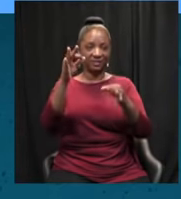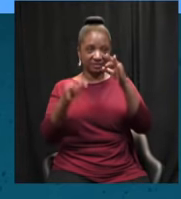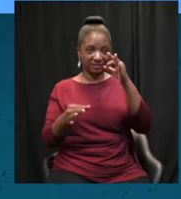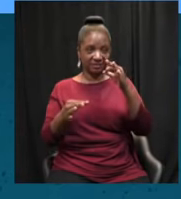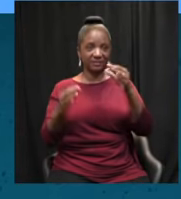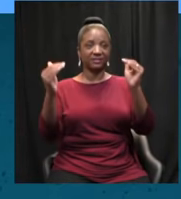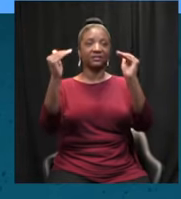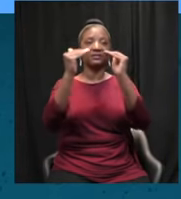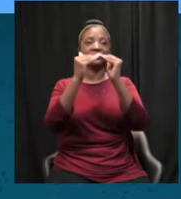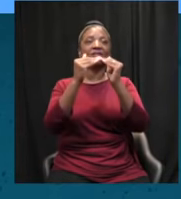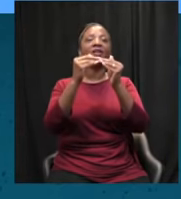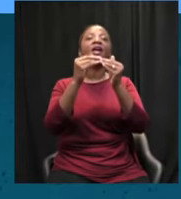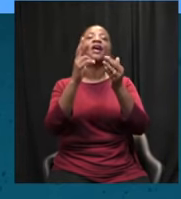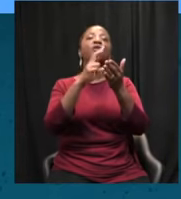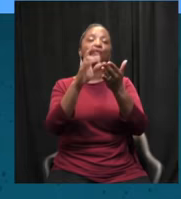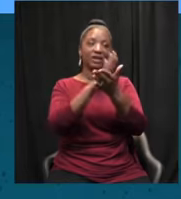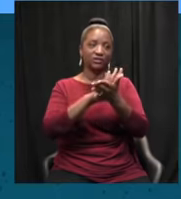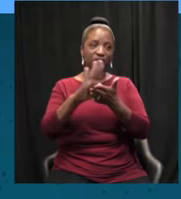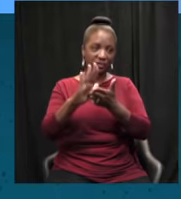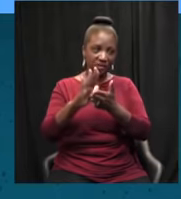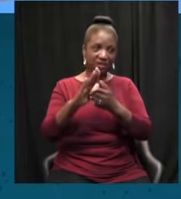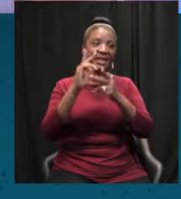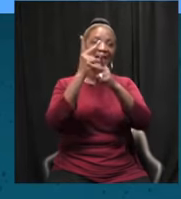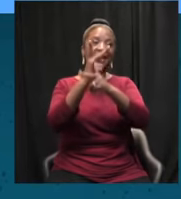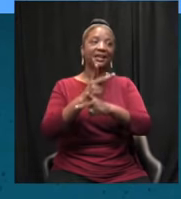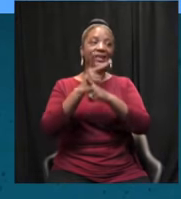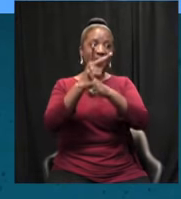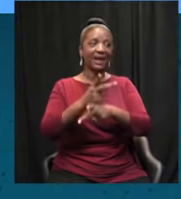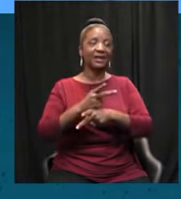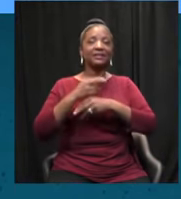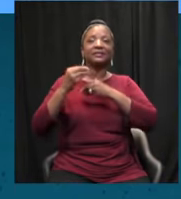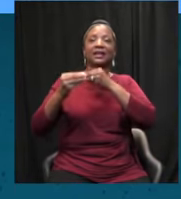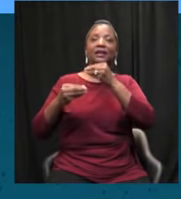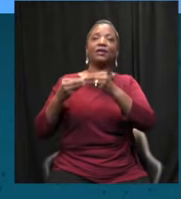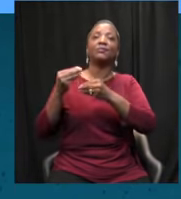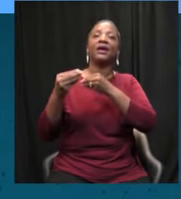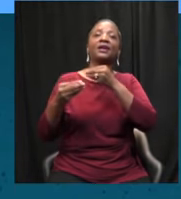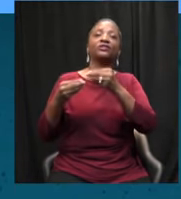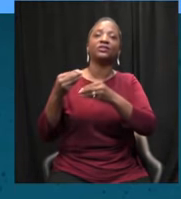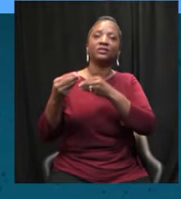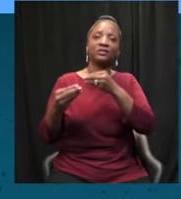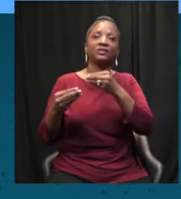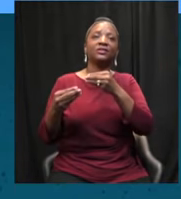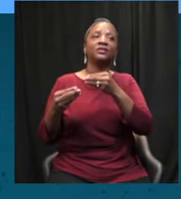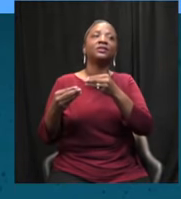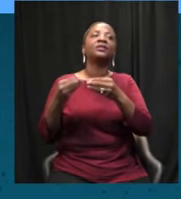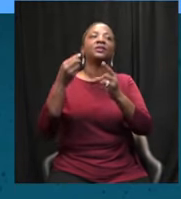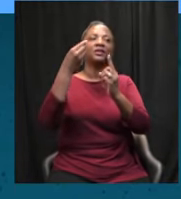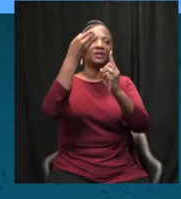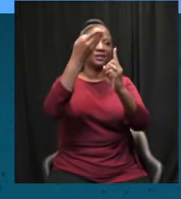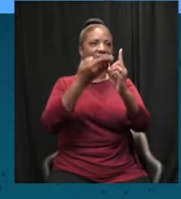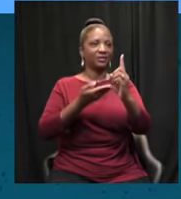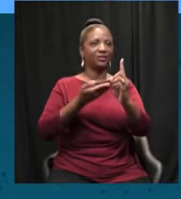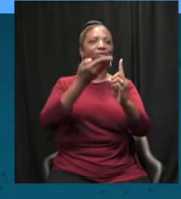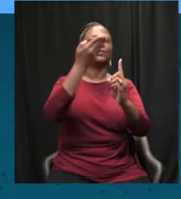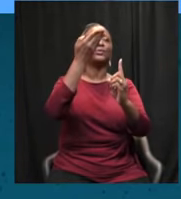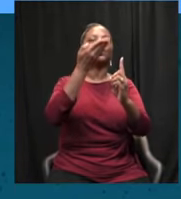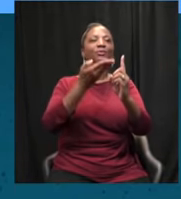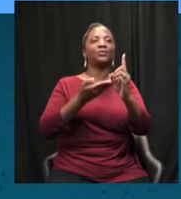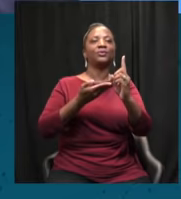all kindness and all compassion. This is who he is. Jesus is pre-existent and